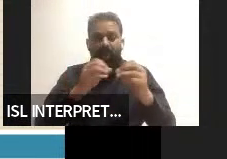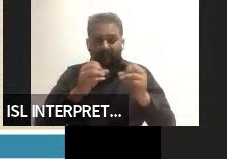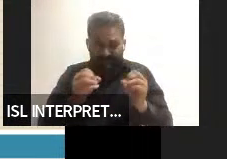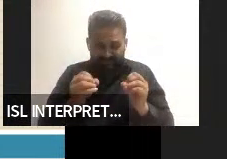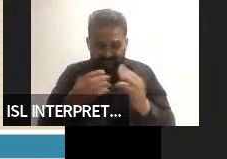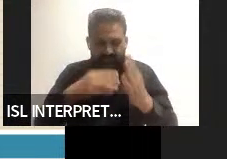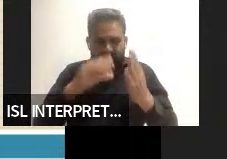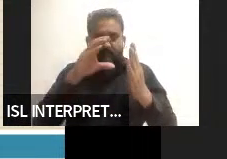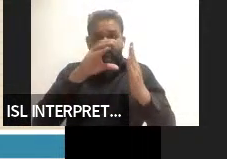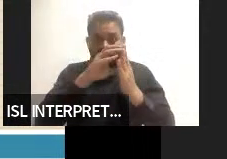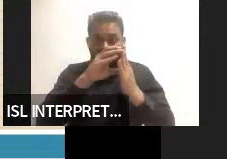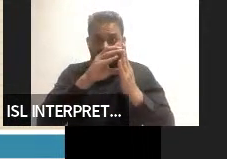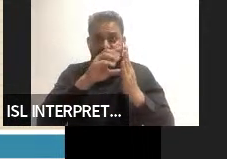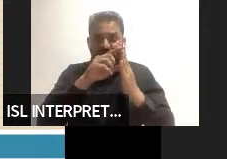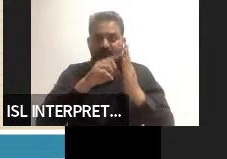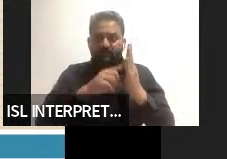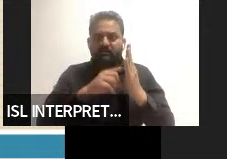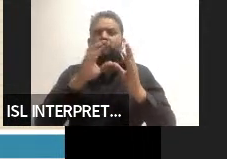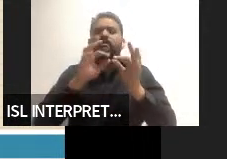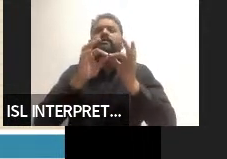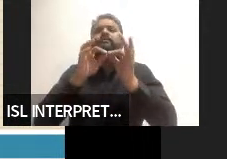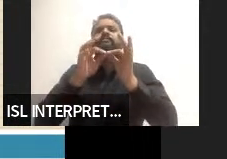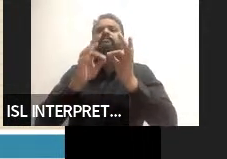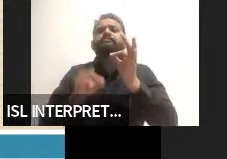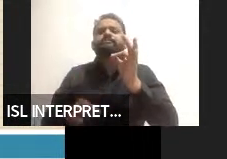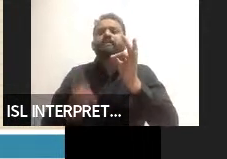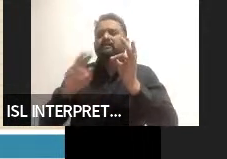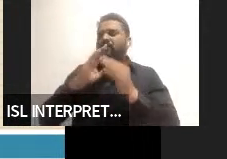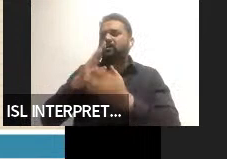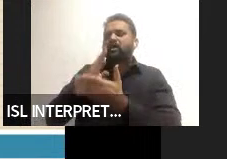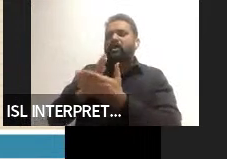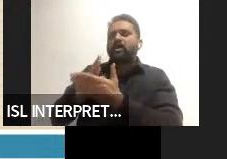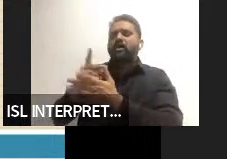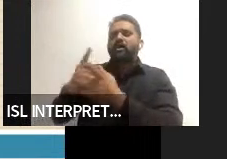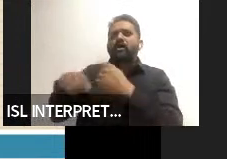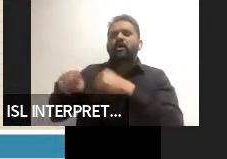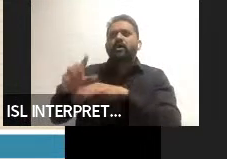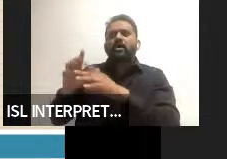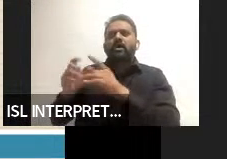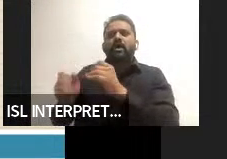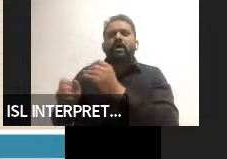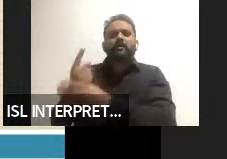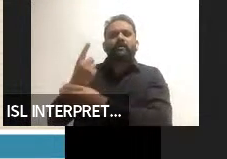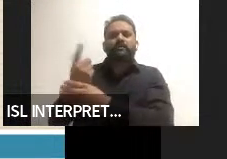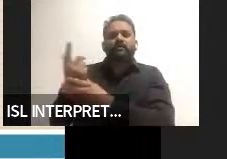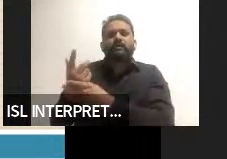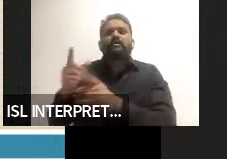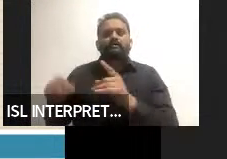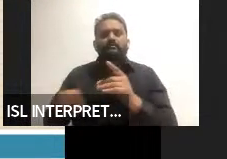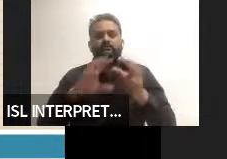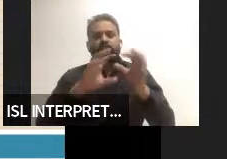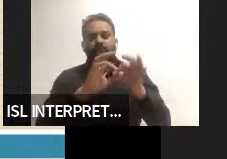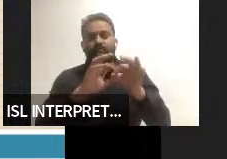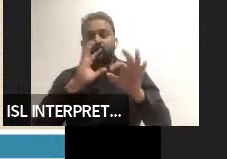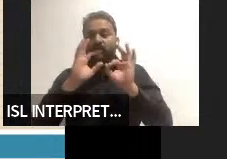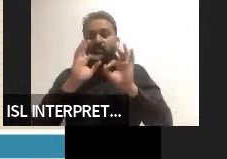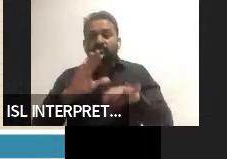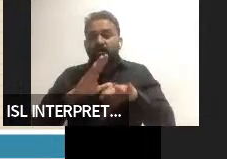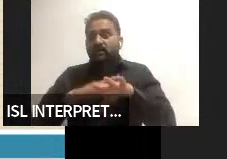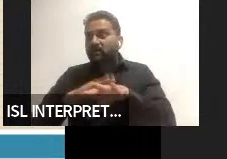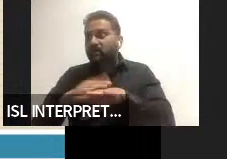opening paragraph should describe facts which raise this issue. So the material facts which you should say